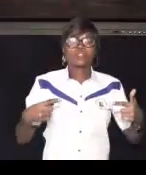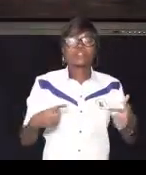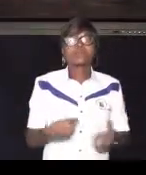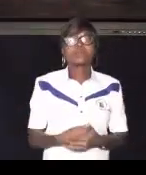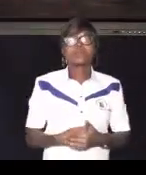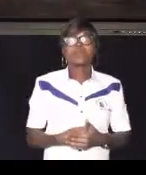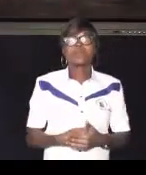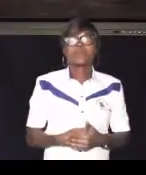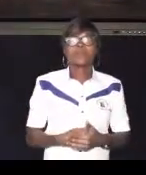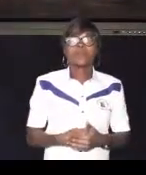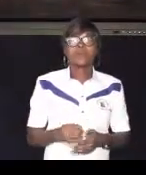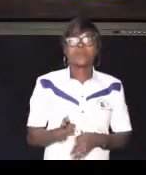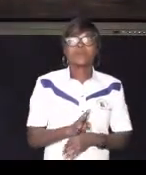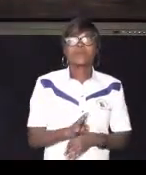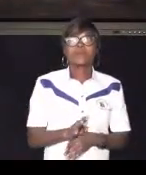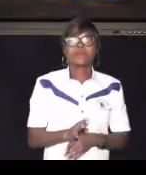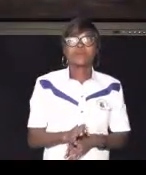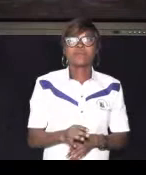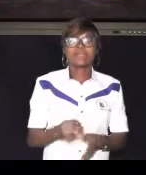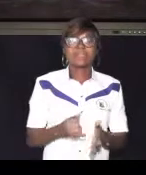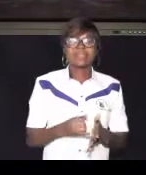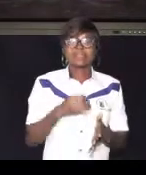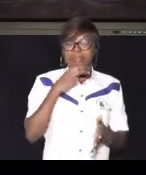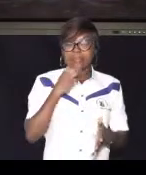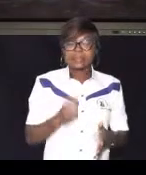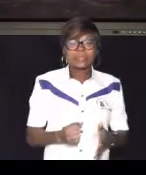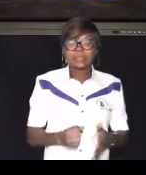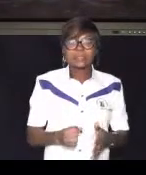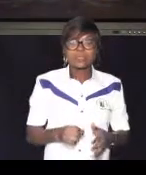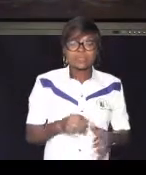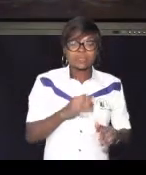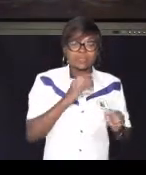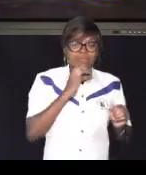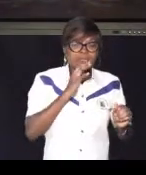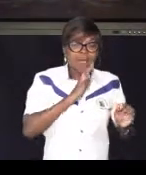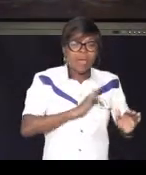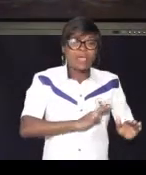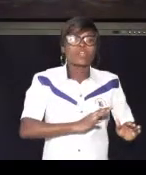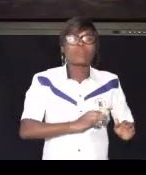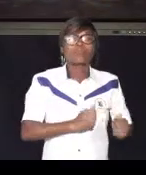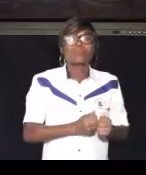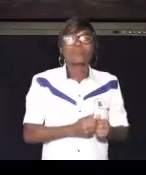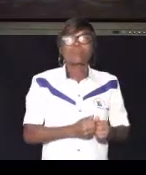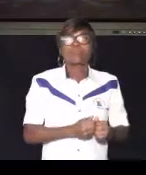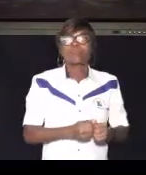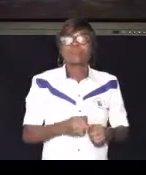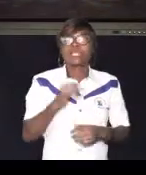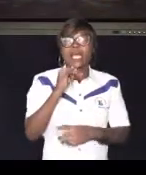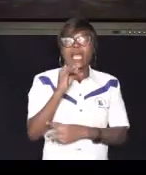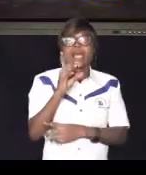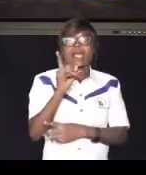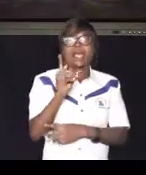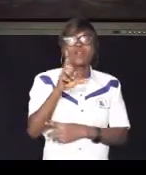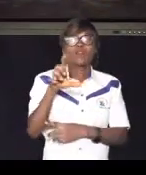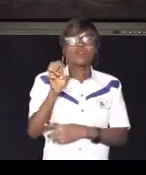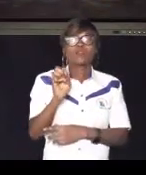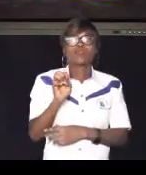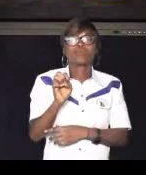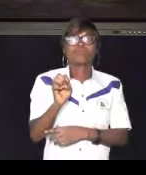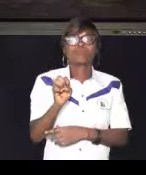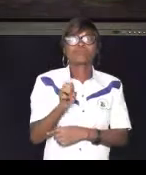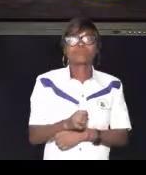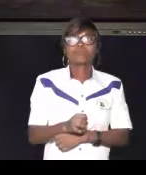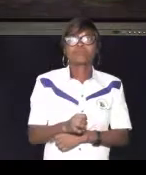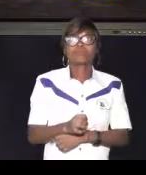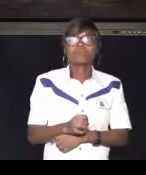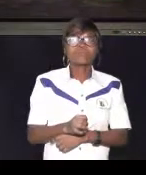the antonym of busy? It is idle. You know that? Oh, I trust you.